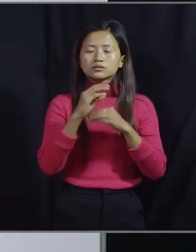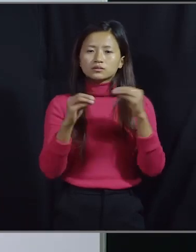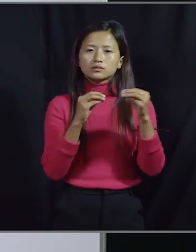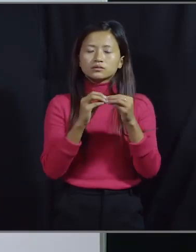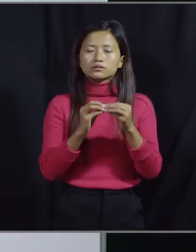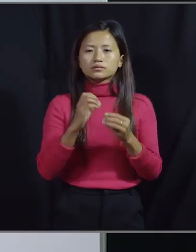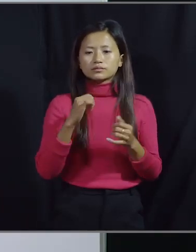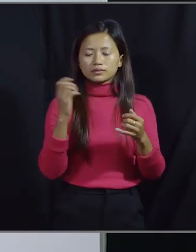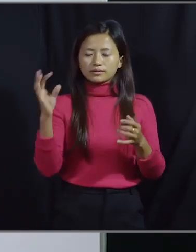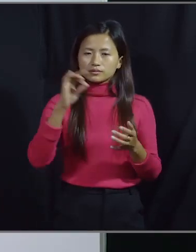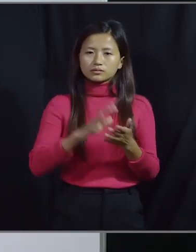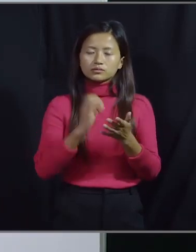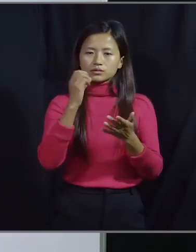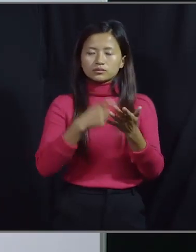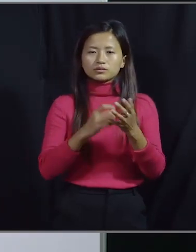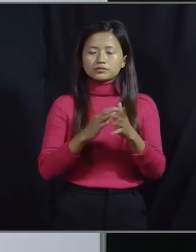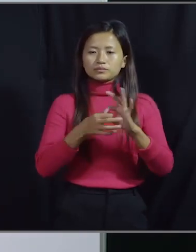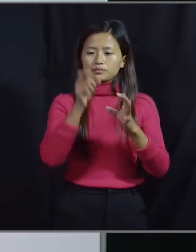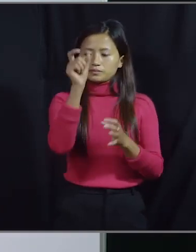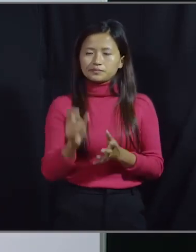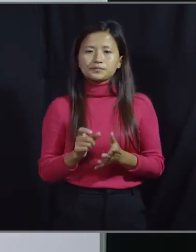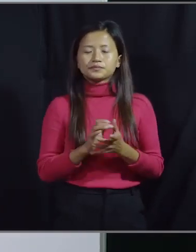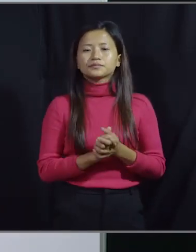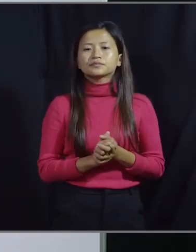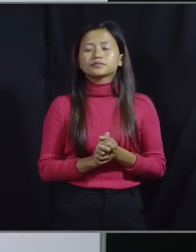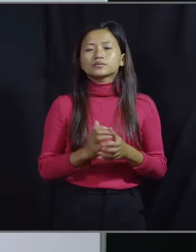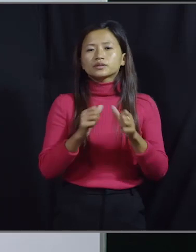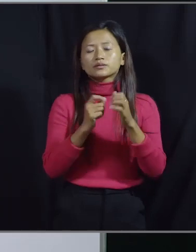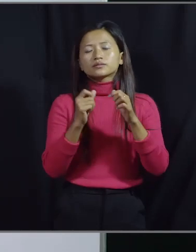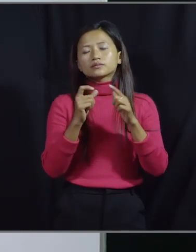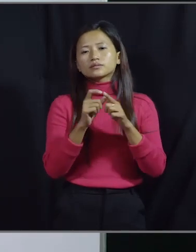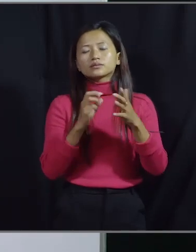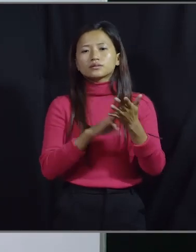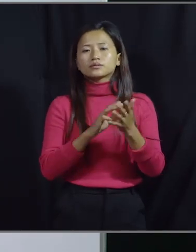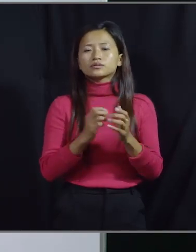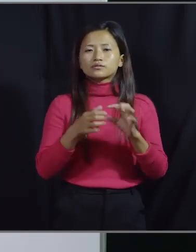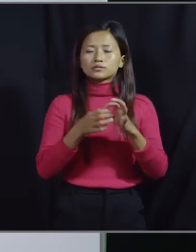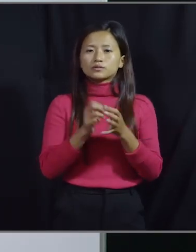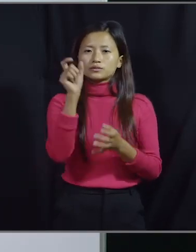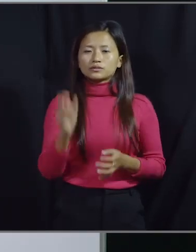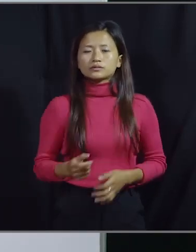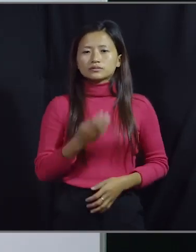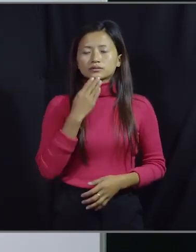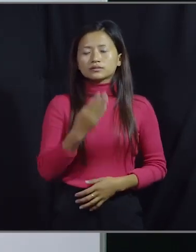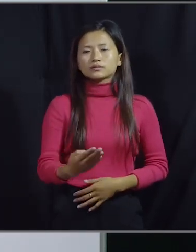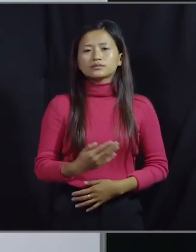about reconstitution of partnership, admission of partner. Thank you.